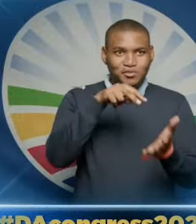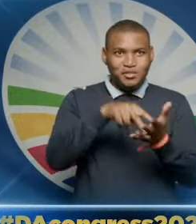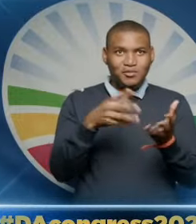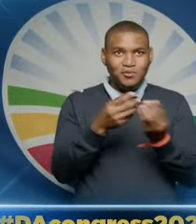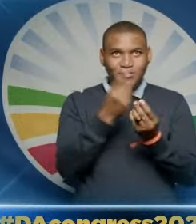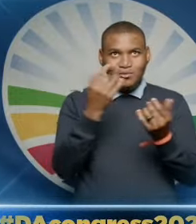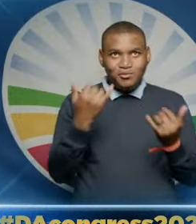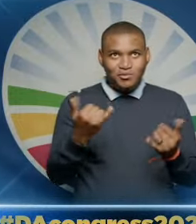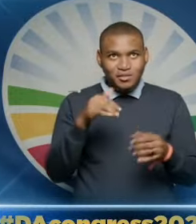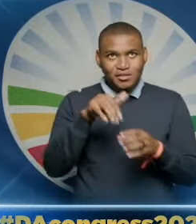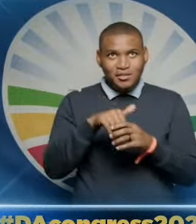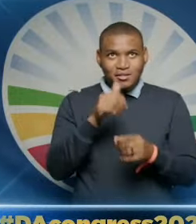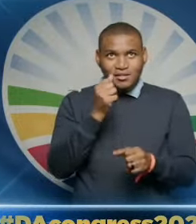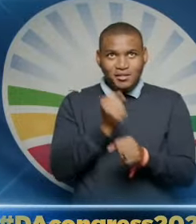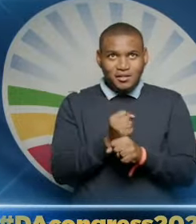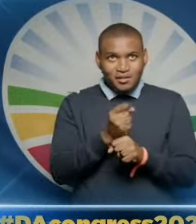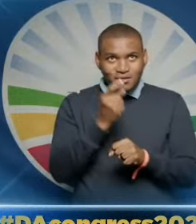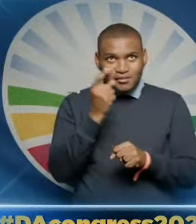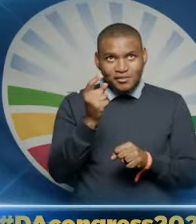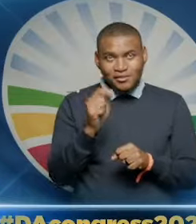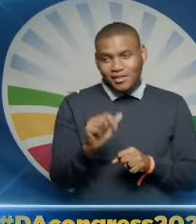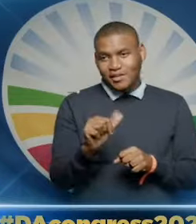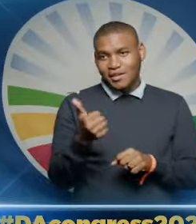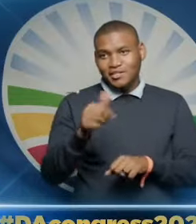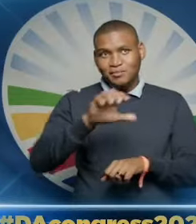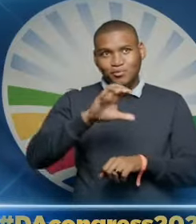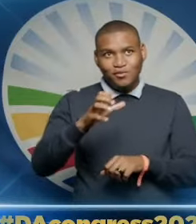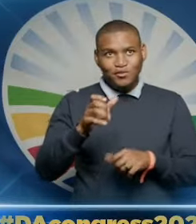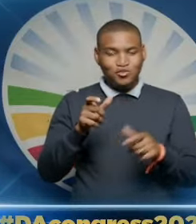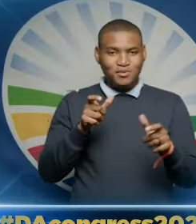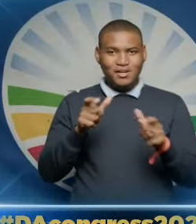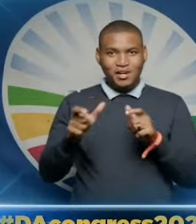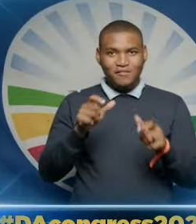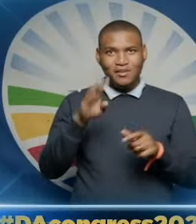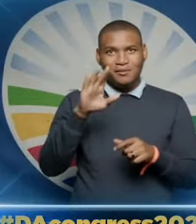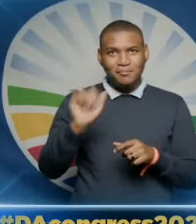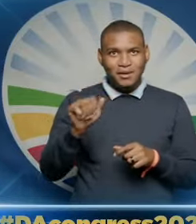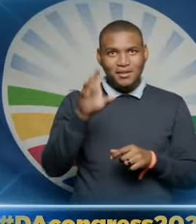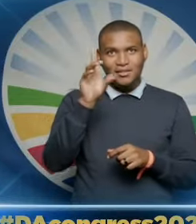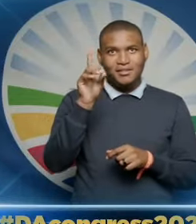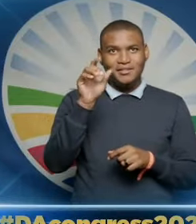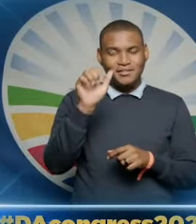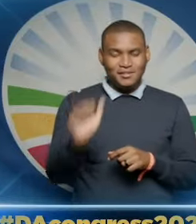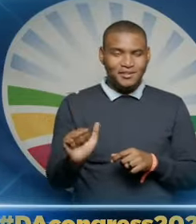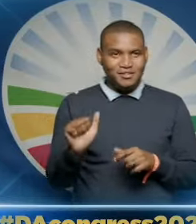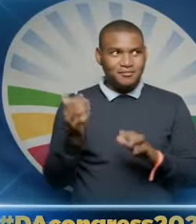today in Gauteng, the next province to be governed by the DA.